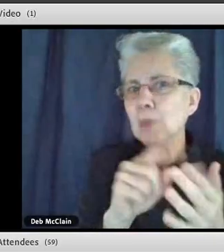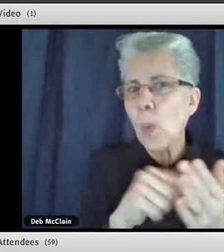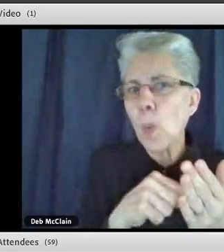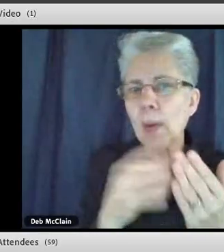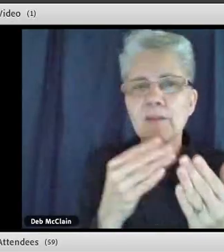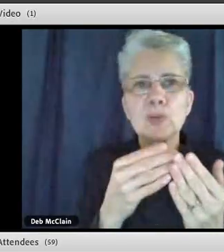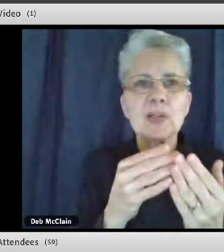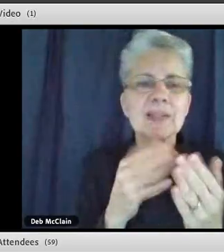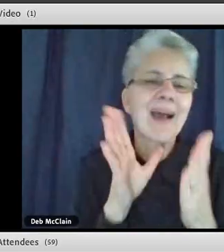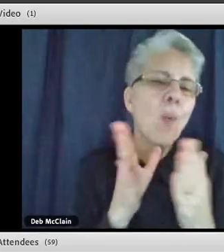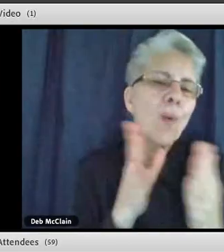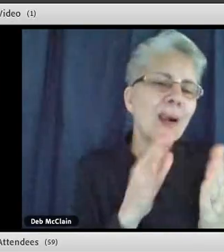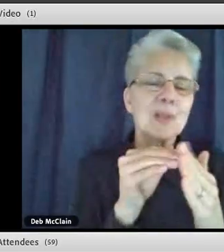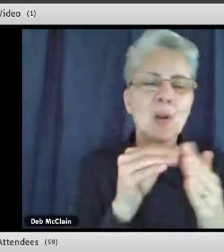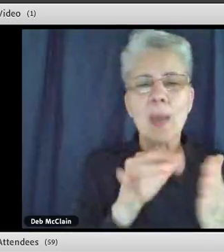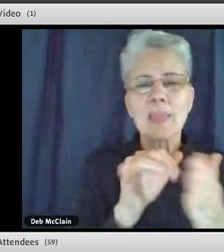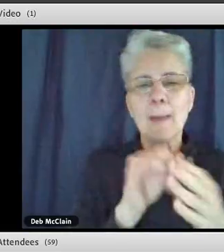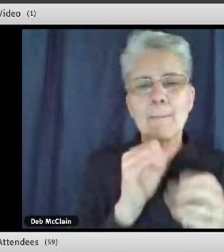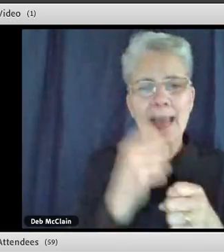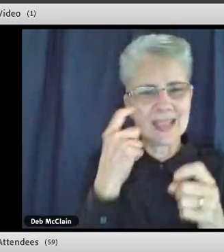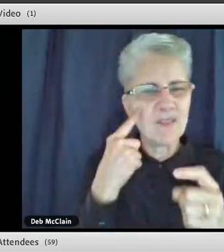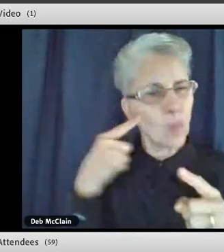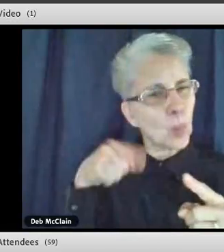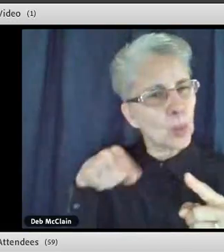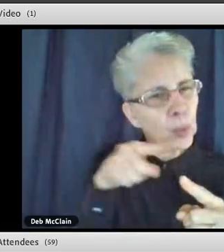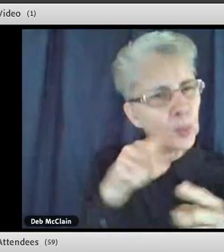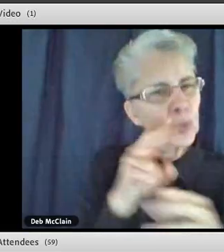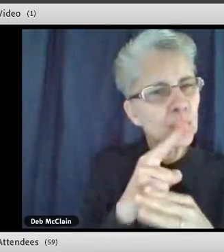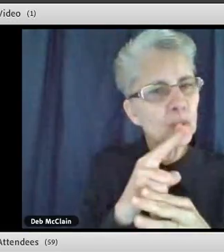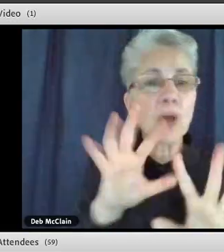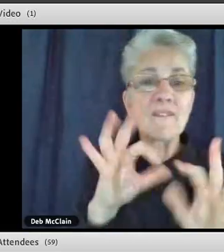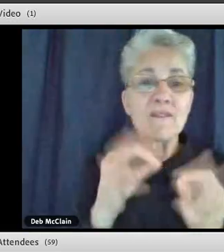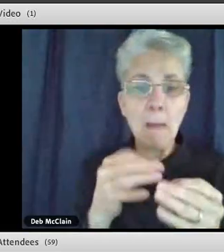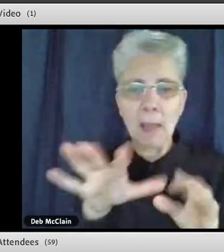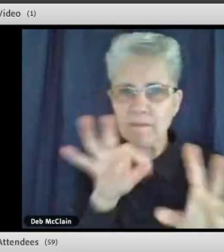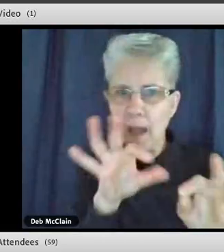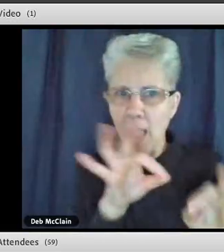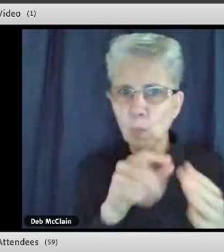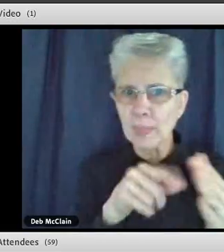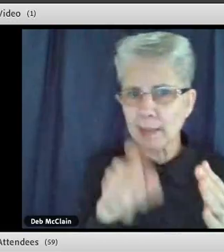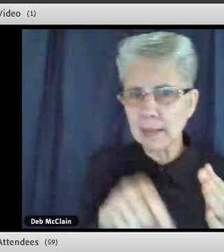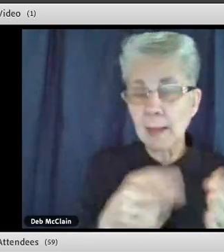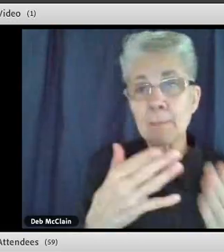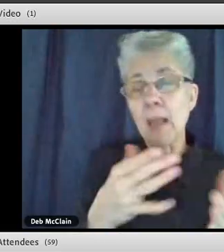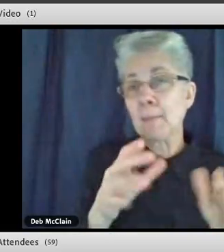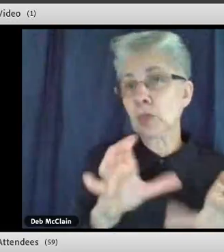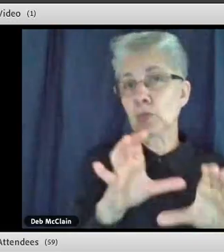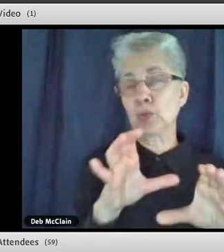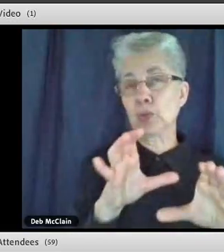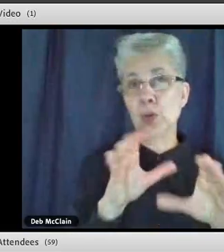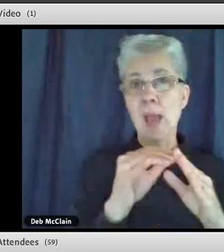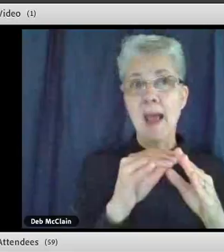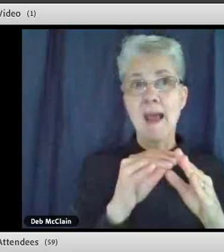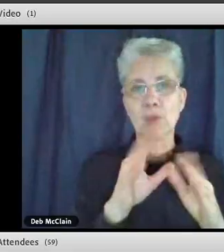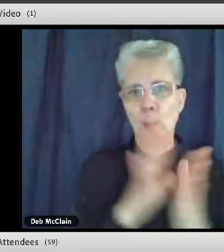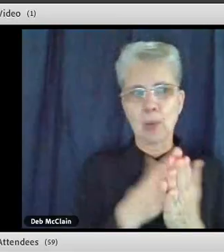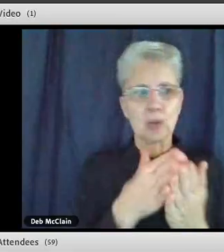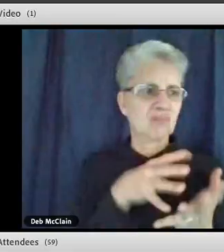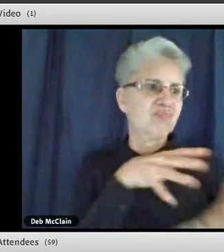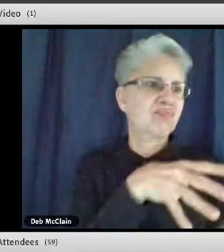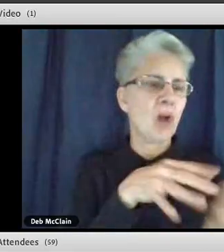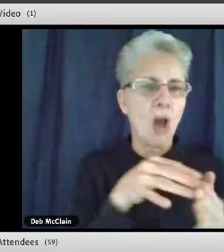of organize them in a way that makes sense to you or your family, right? So probably maybe you do throw all your books on the floor and keep them